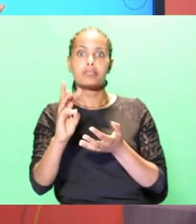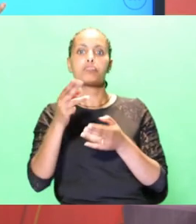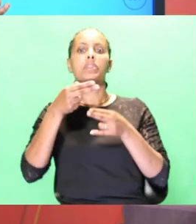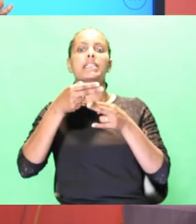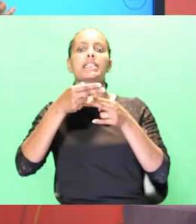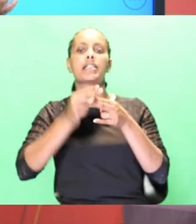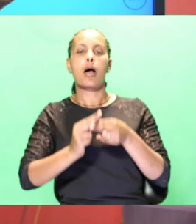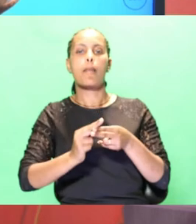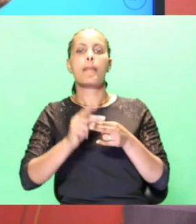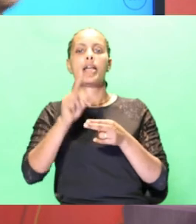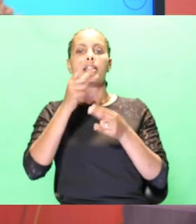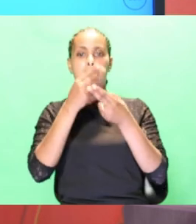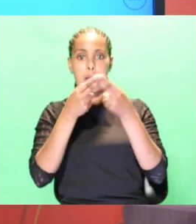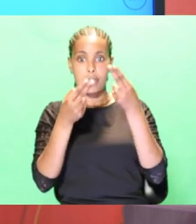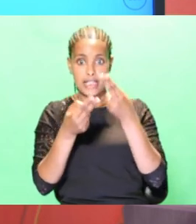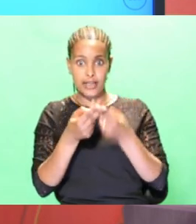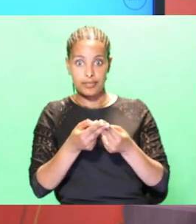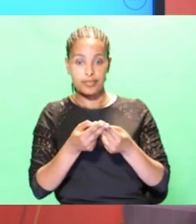60 gram per mole